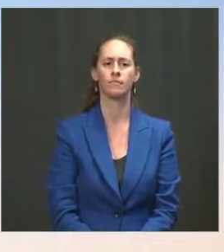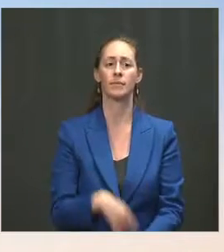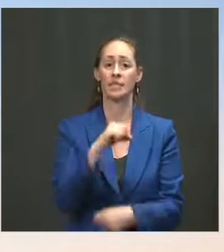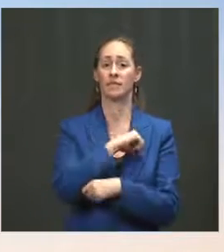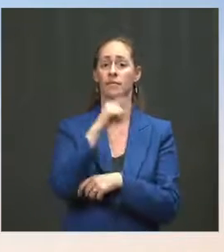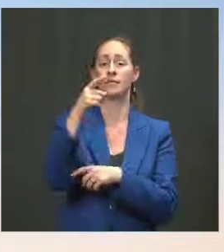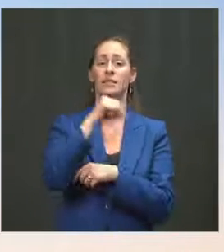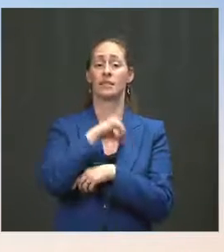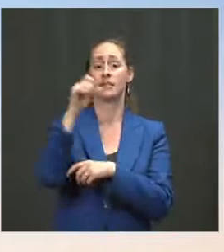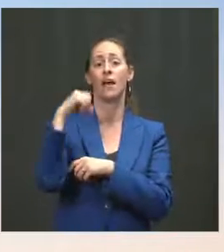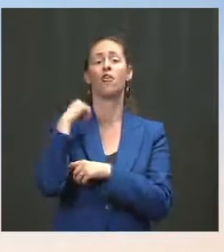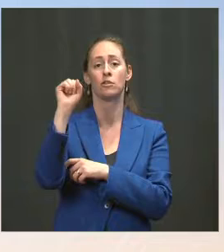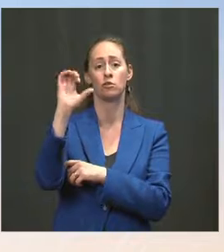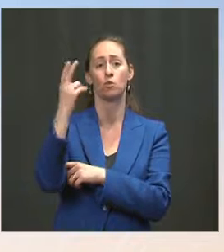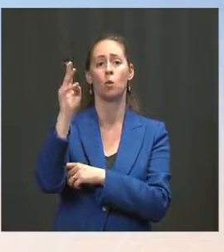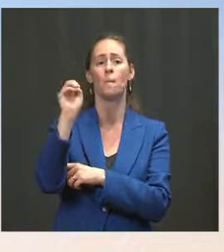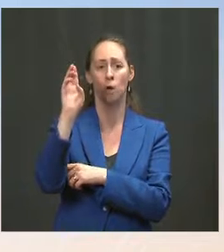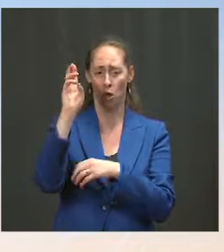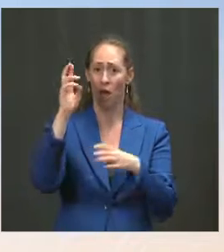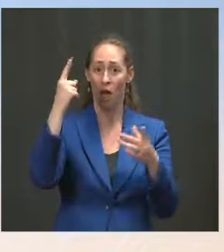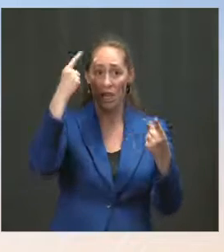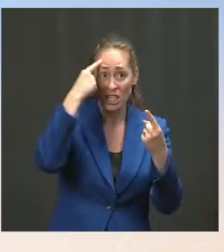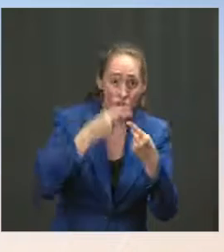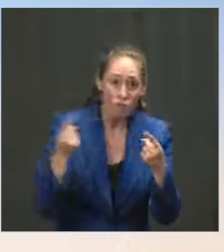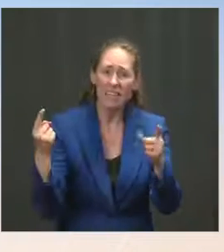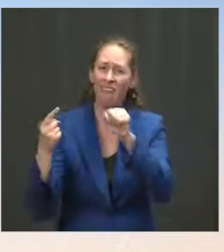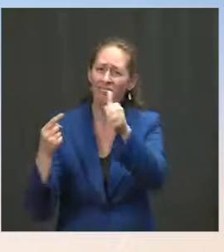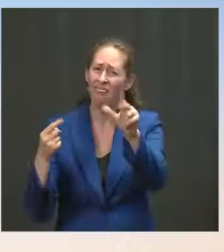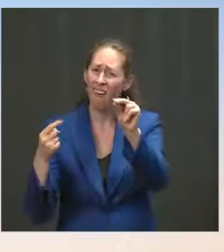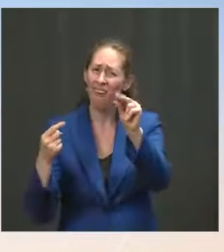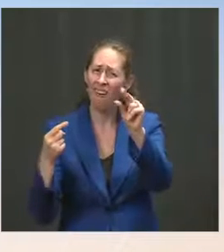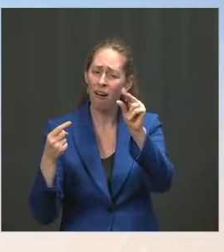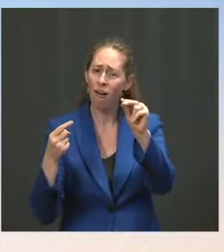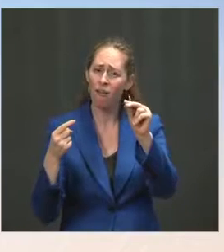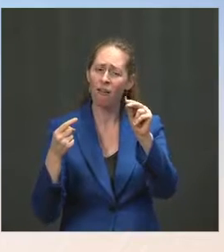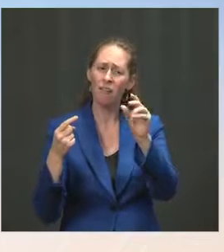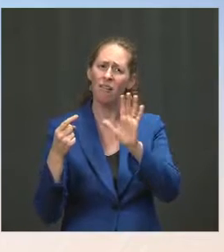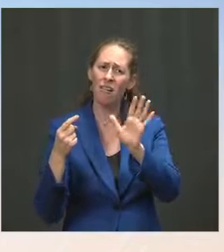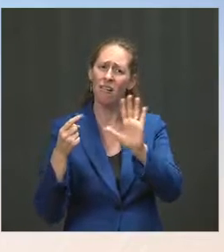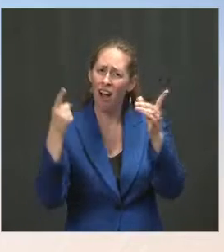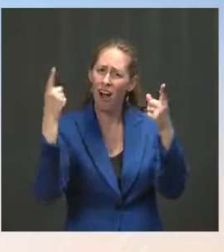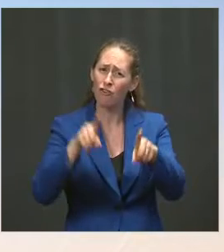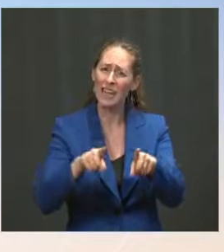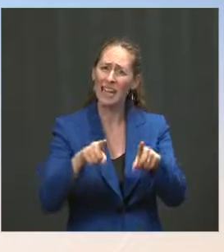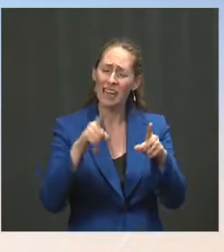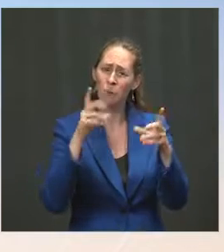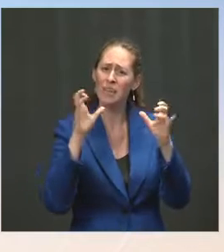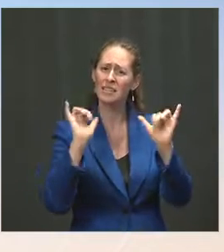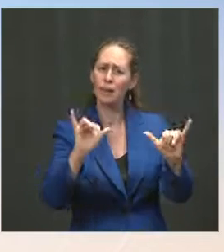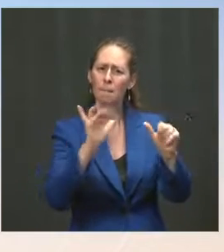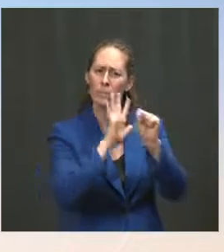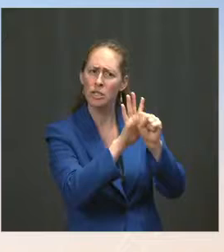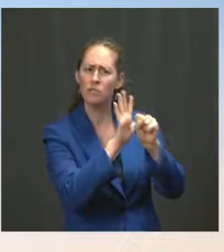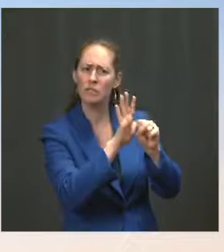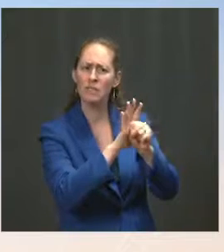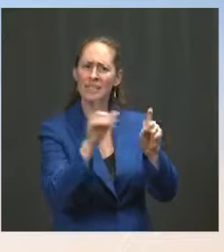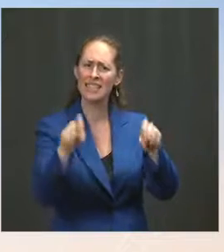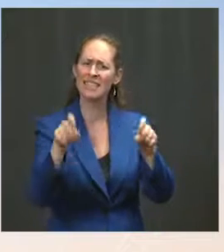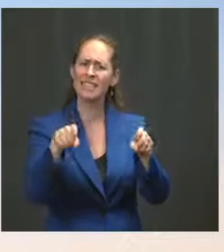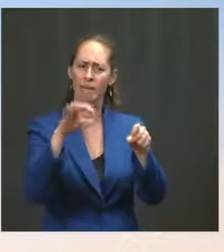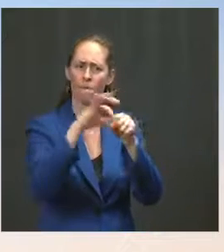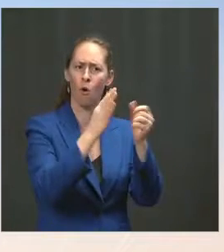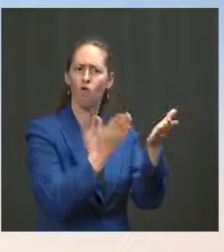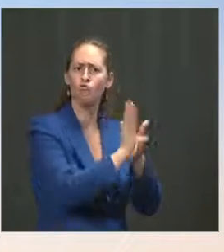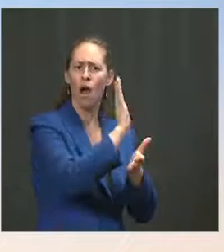Senate. So he has indicated that he wants to continue to press for voting rights on legislation and moving things forward. I